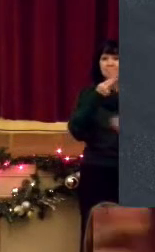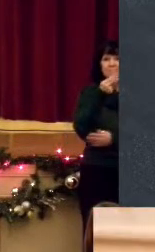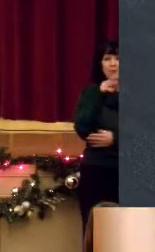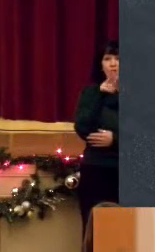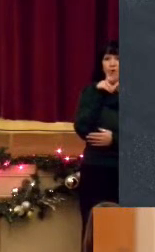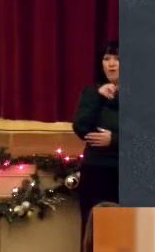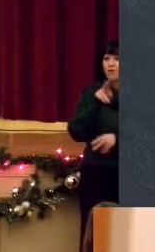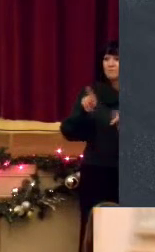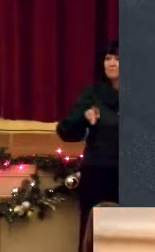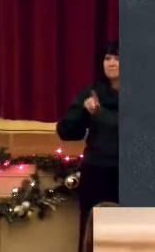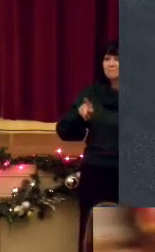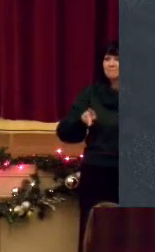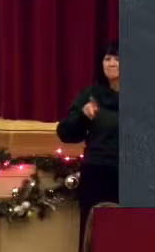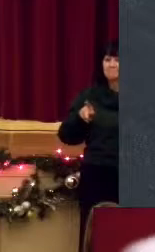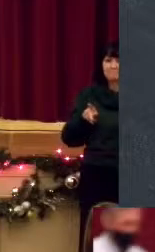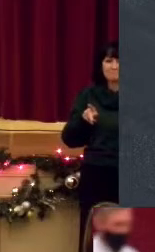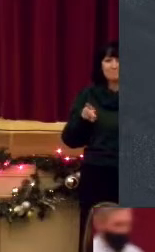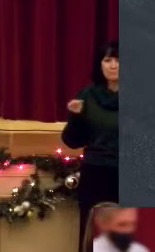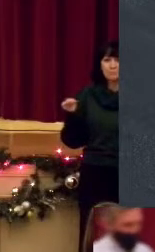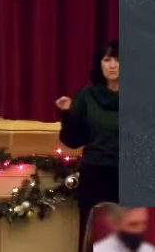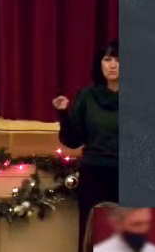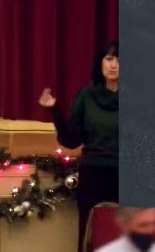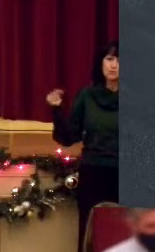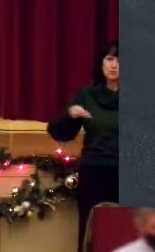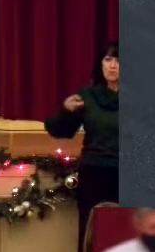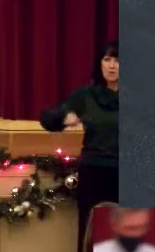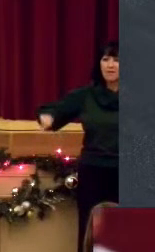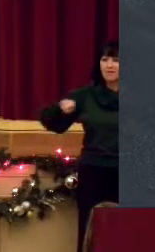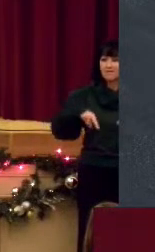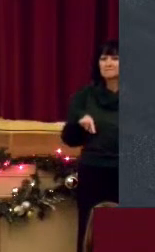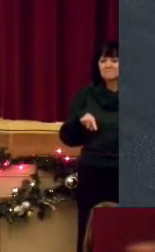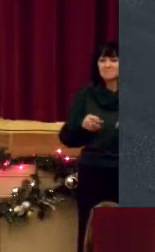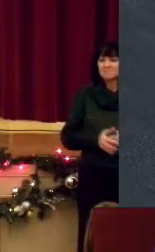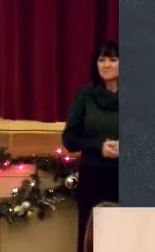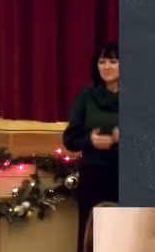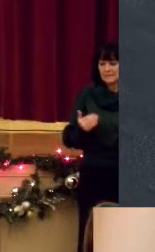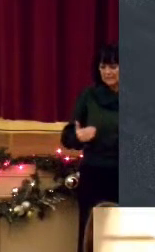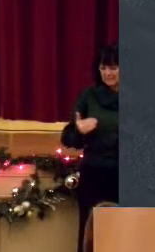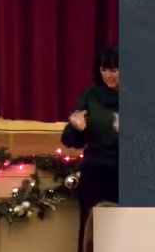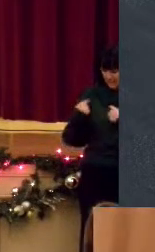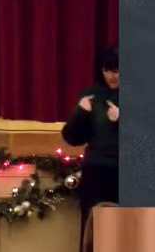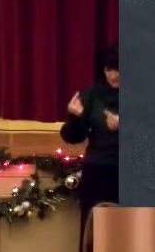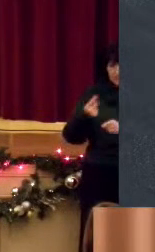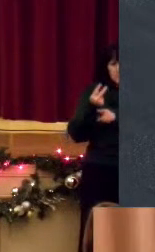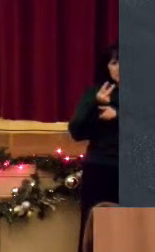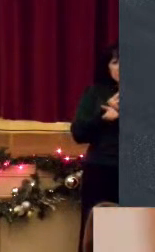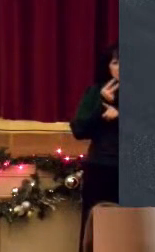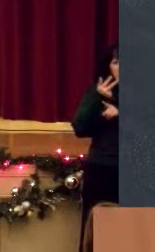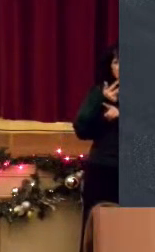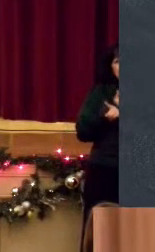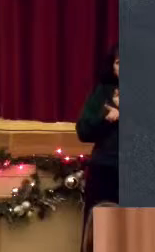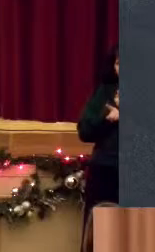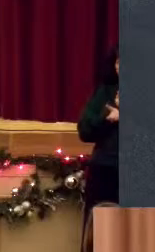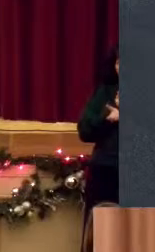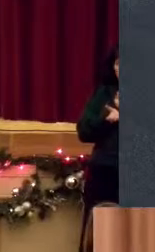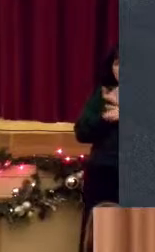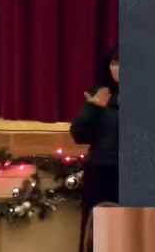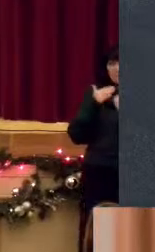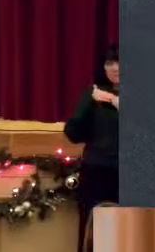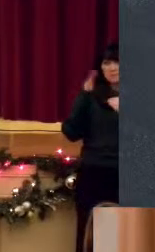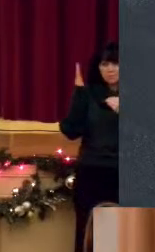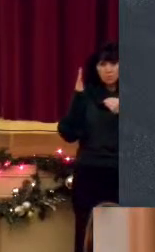you. We've been now for the last, 2 or 3 months or more making